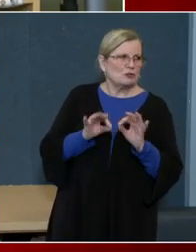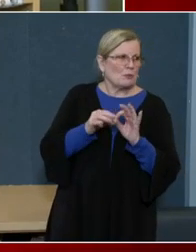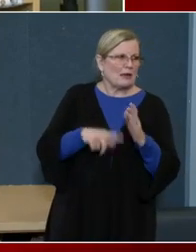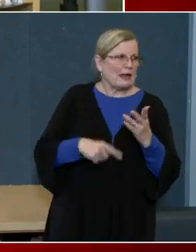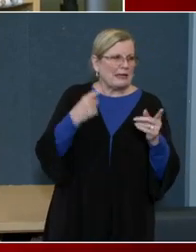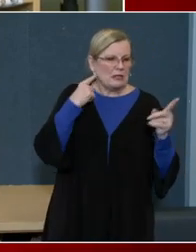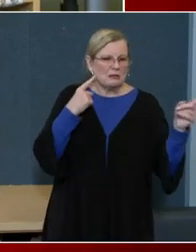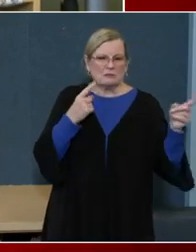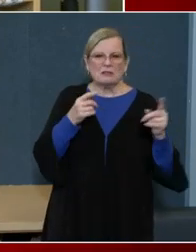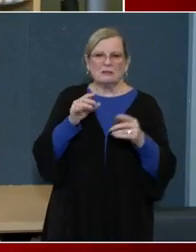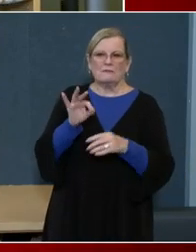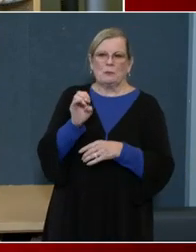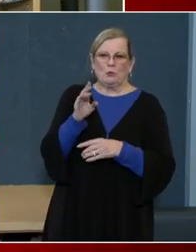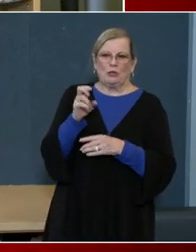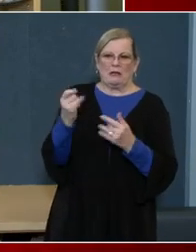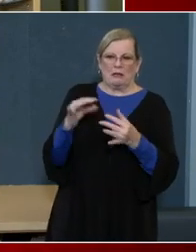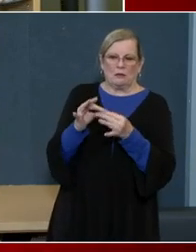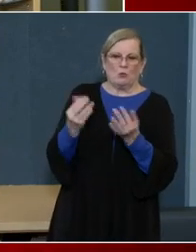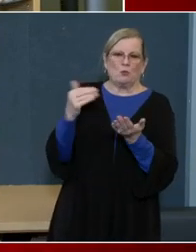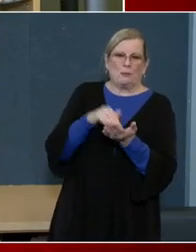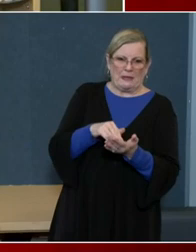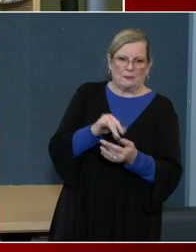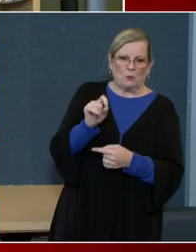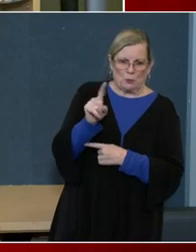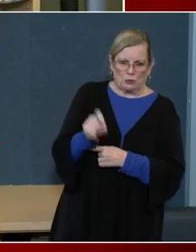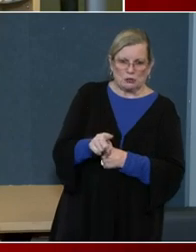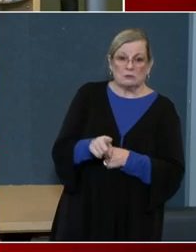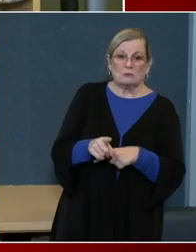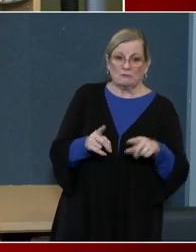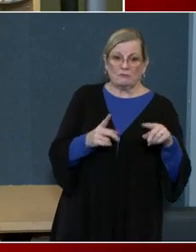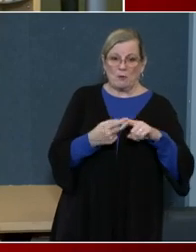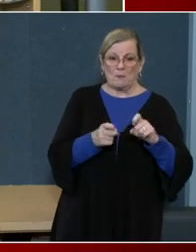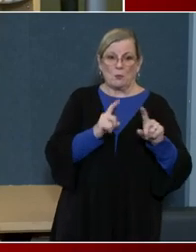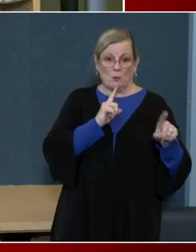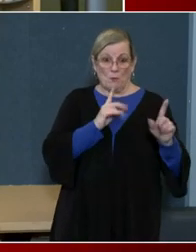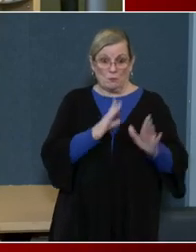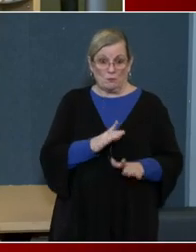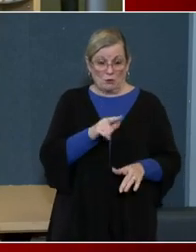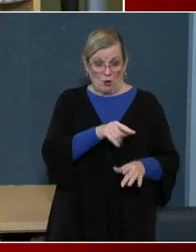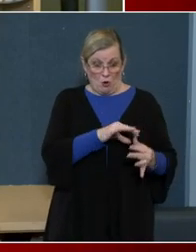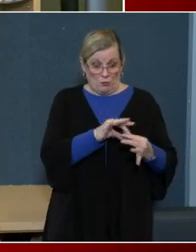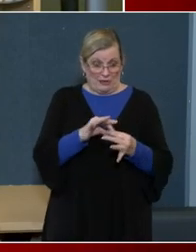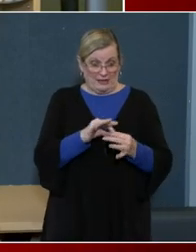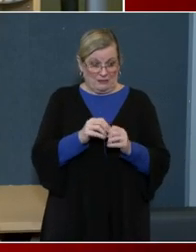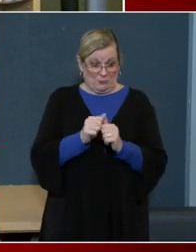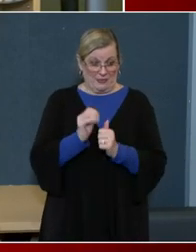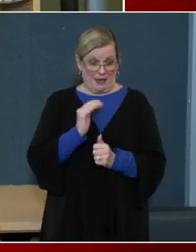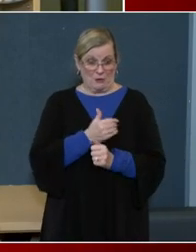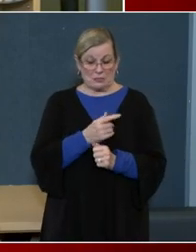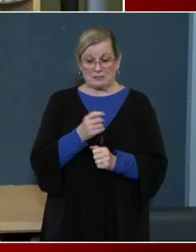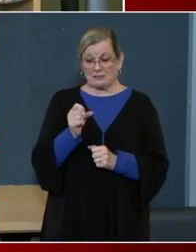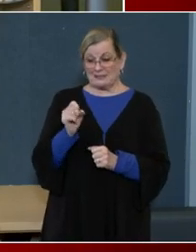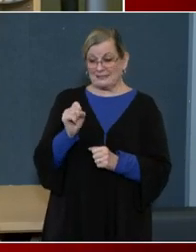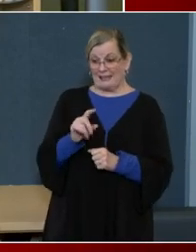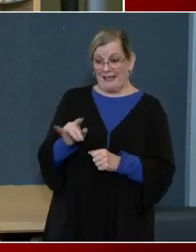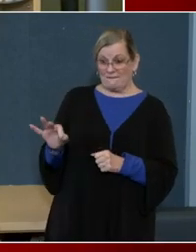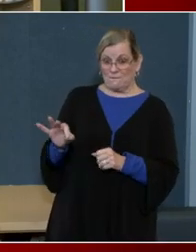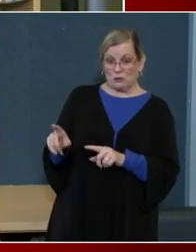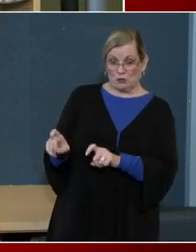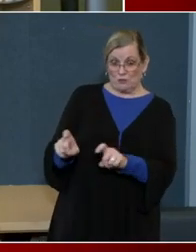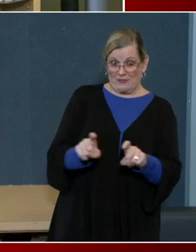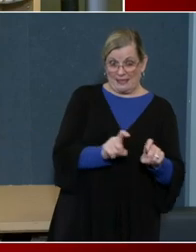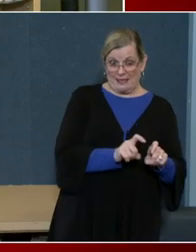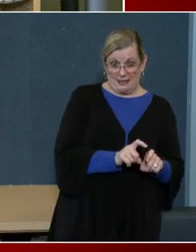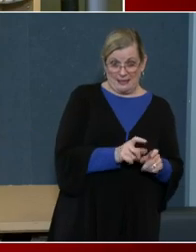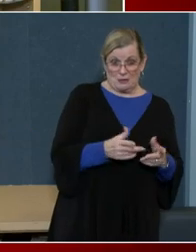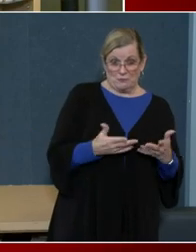that was associated with the staffing assignment survey. And we did notice some slowdowns at period of time when